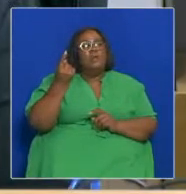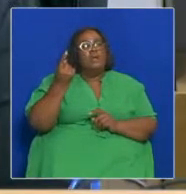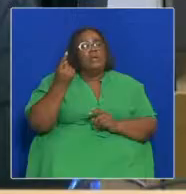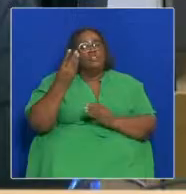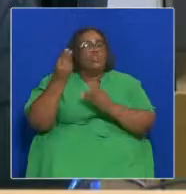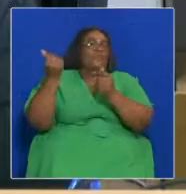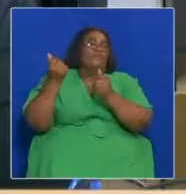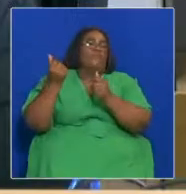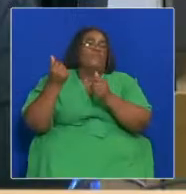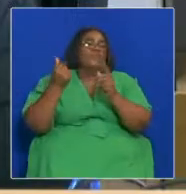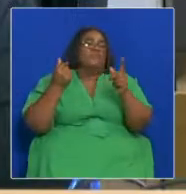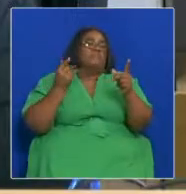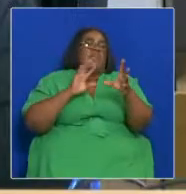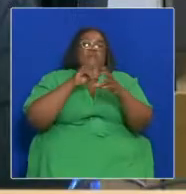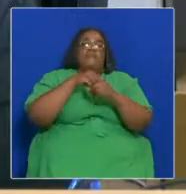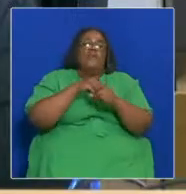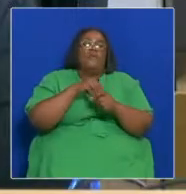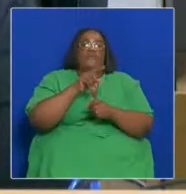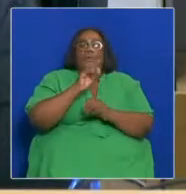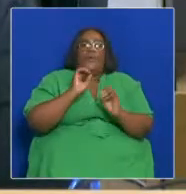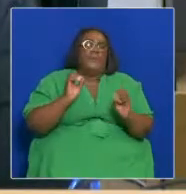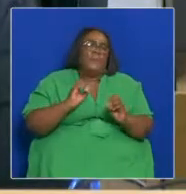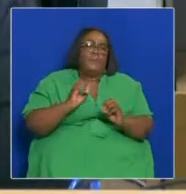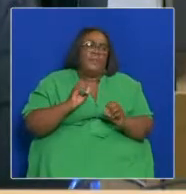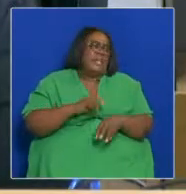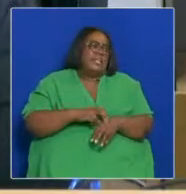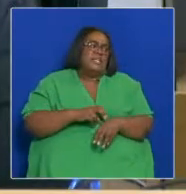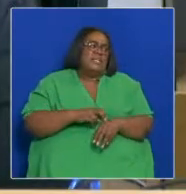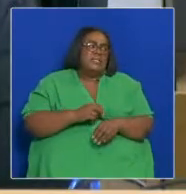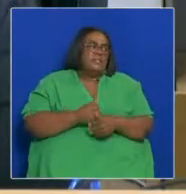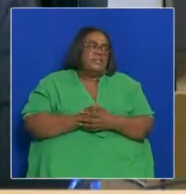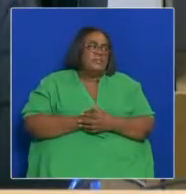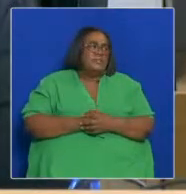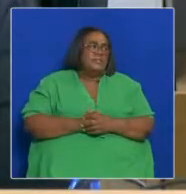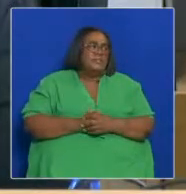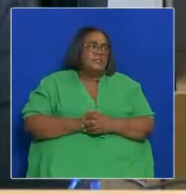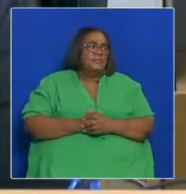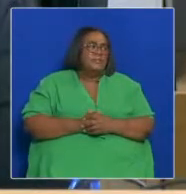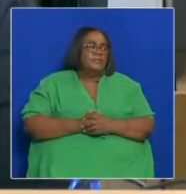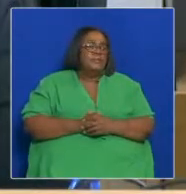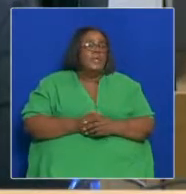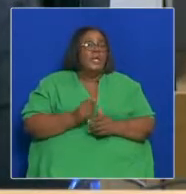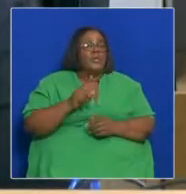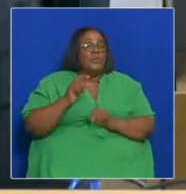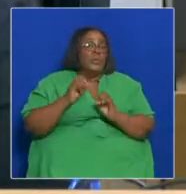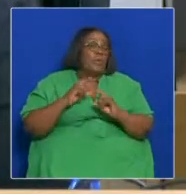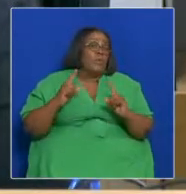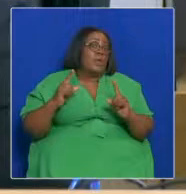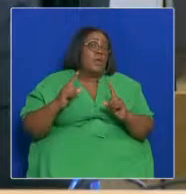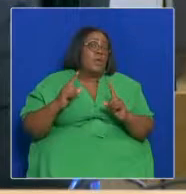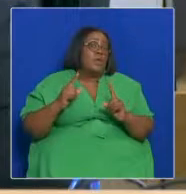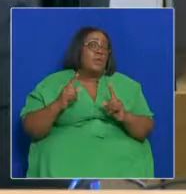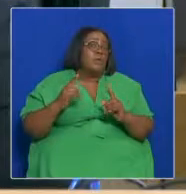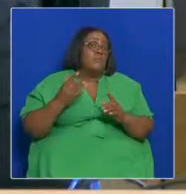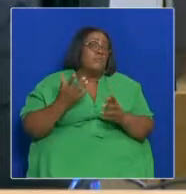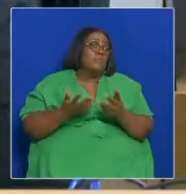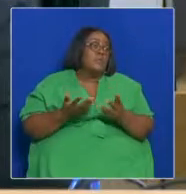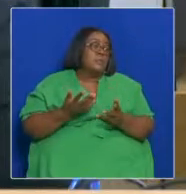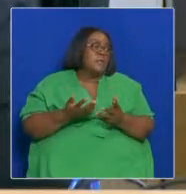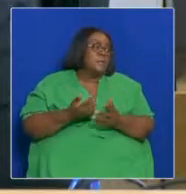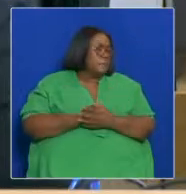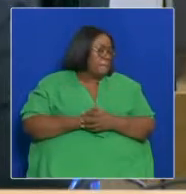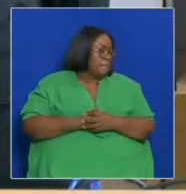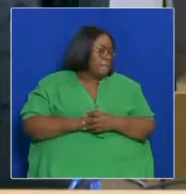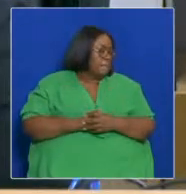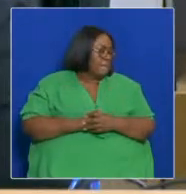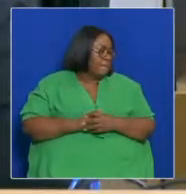Are you aware of any instances, or rather, how should I put it?